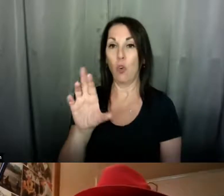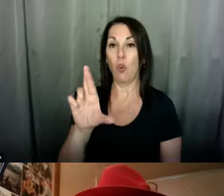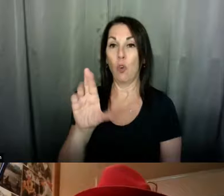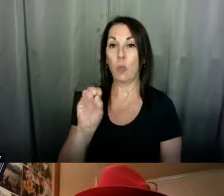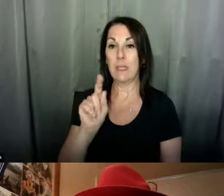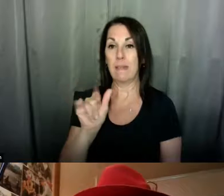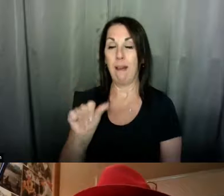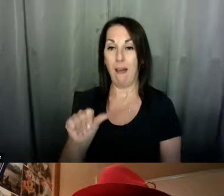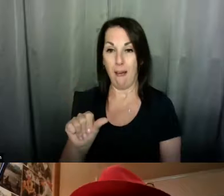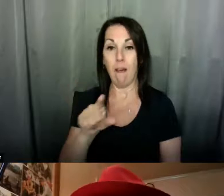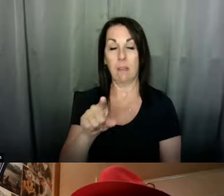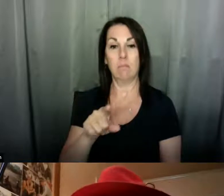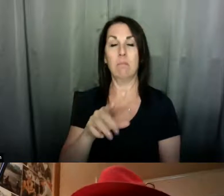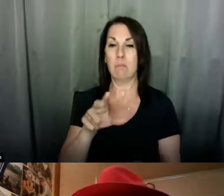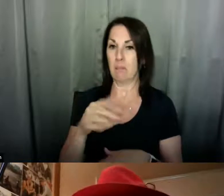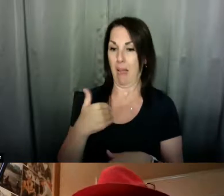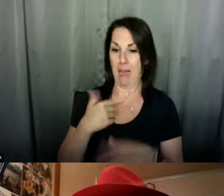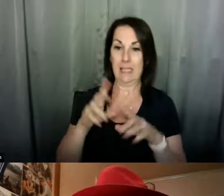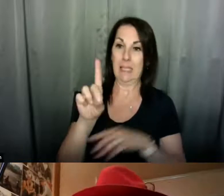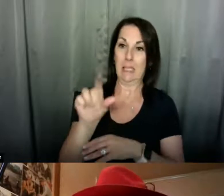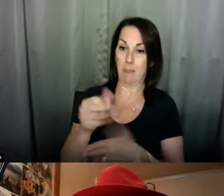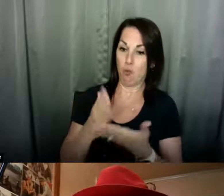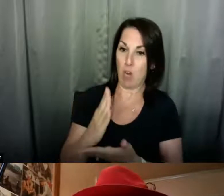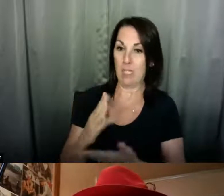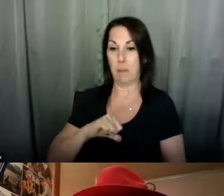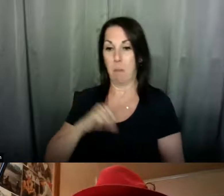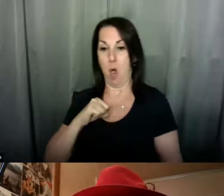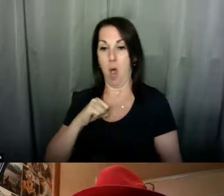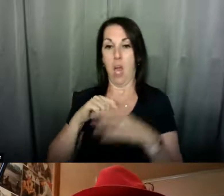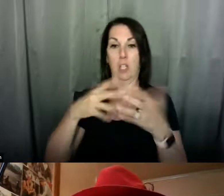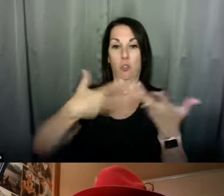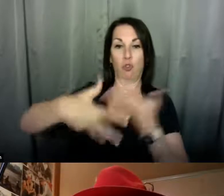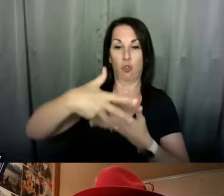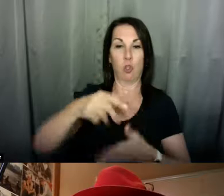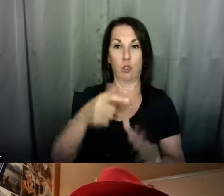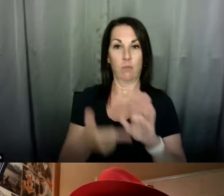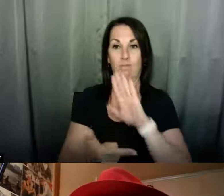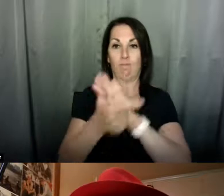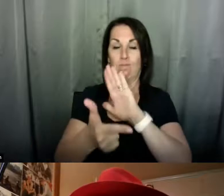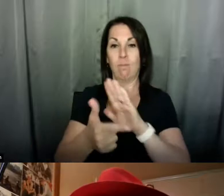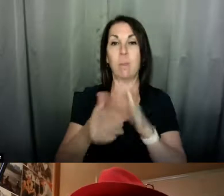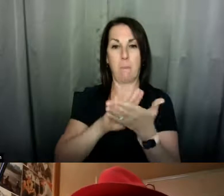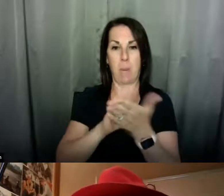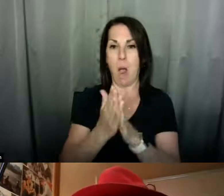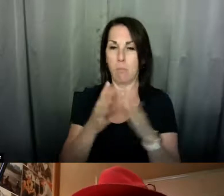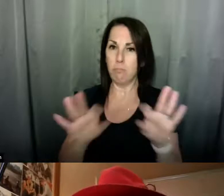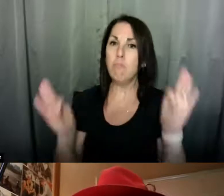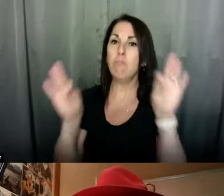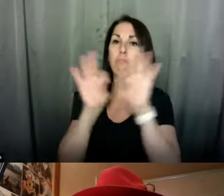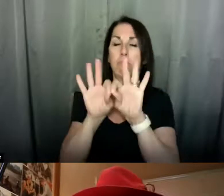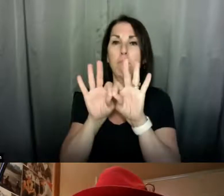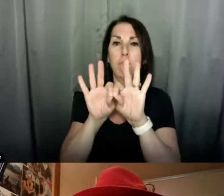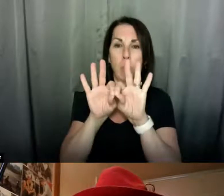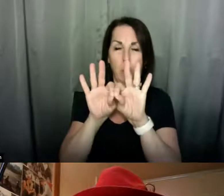rights, disability pride, and social injustices, making him a crucial voice of the movement and one of the